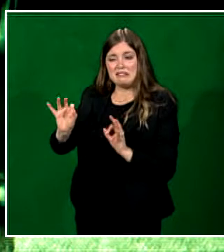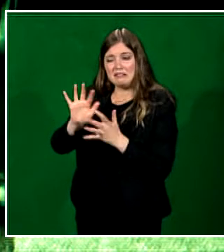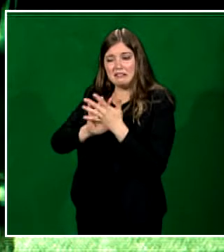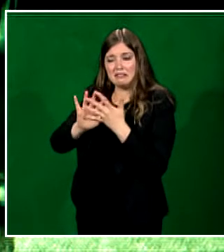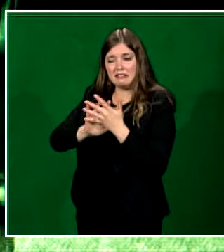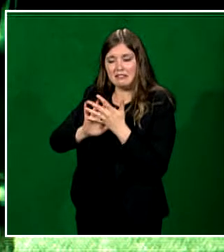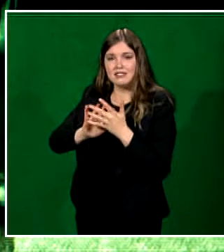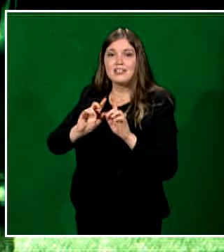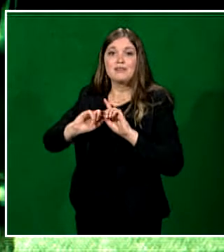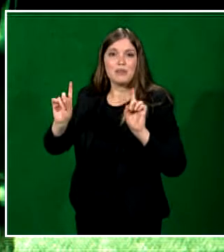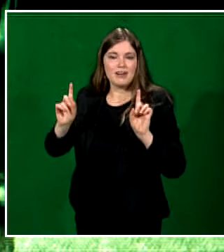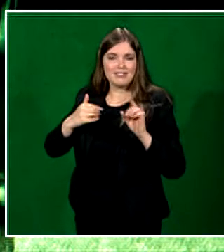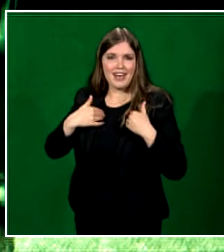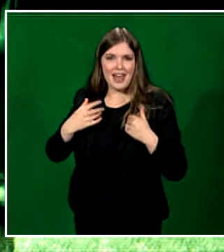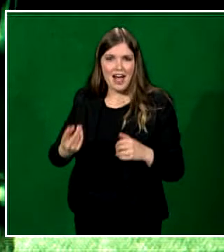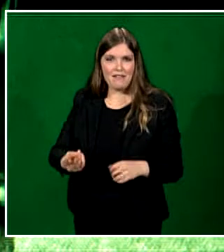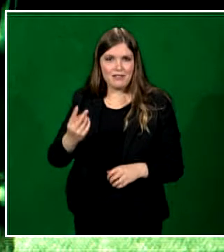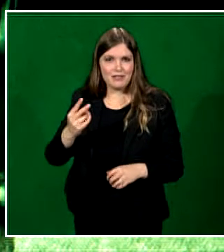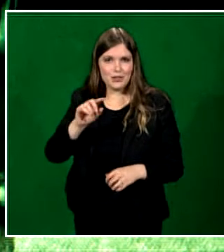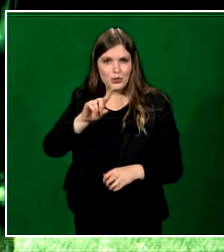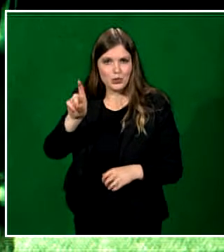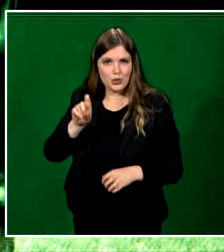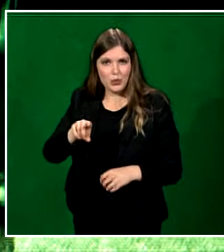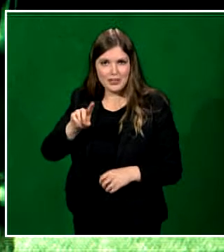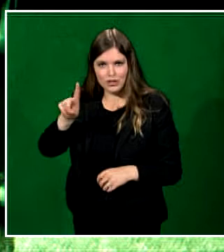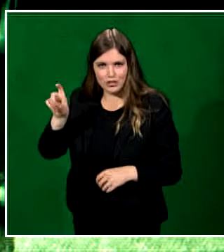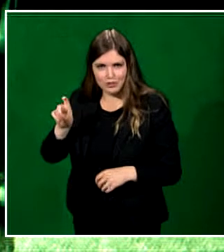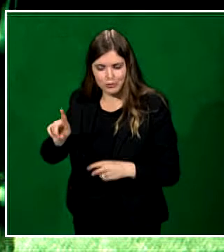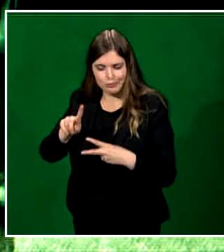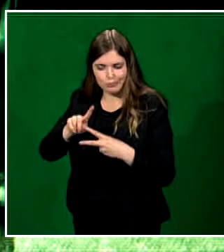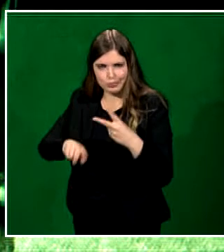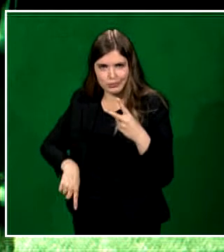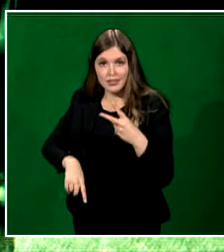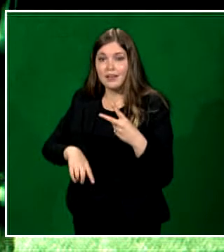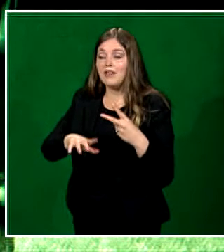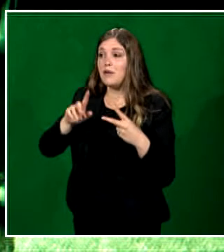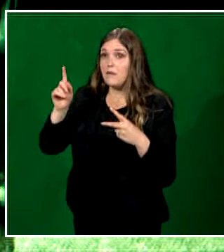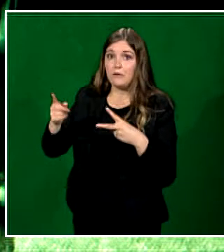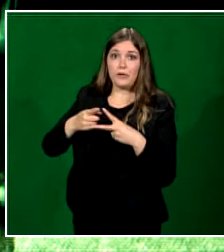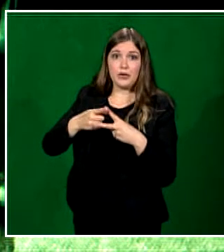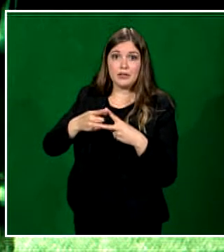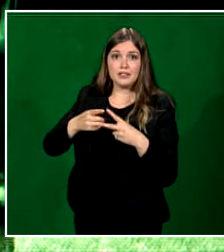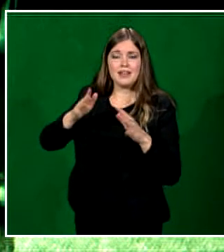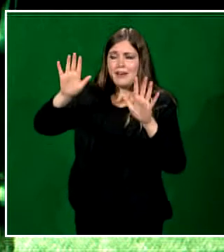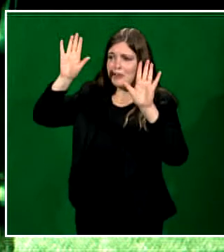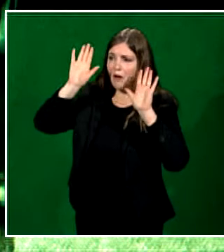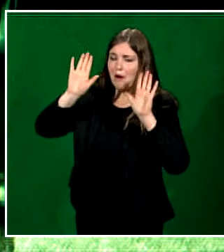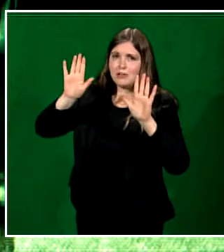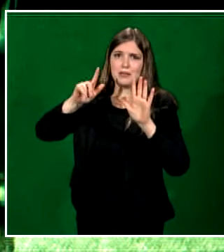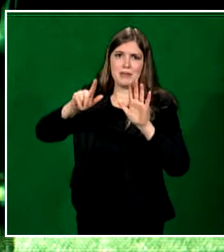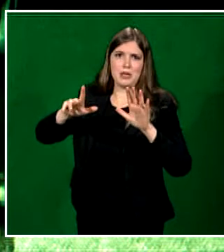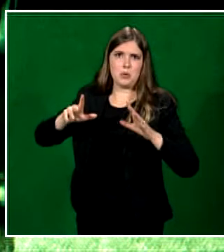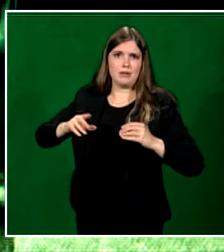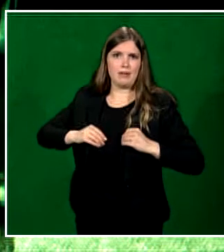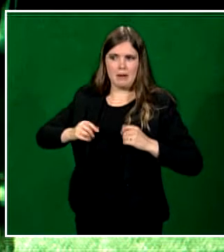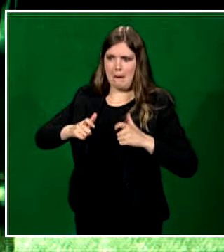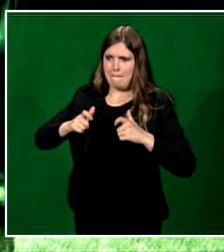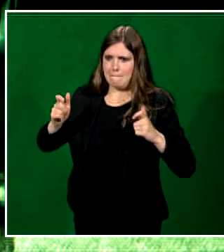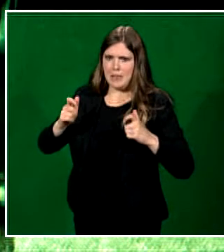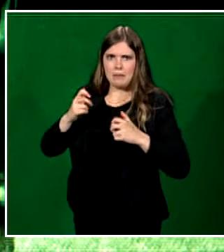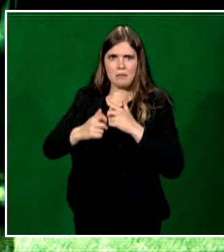though. Given that this is, first of all, it's fantastic that you're taking on such a big